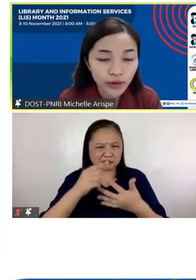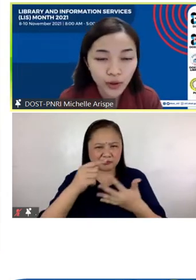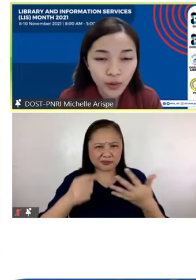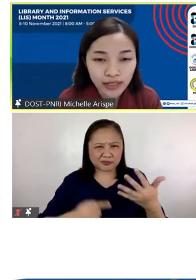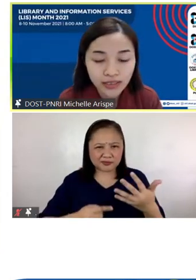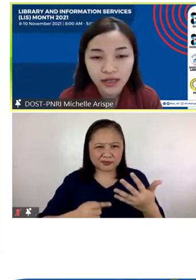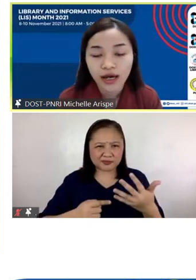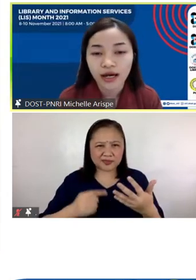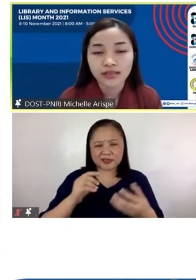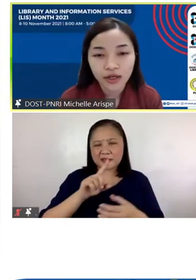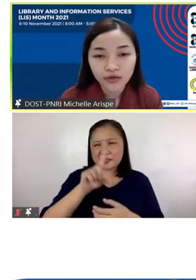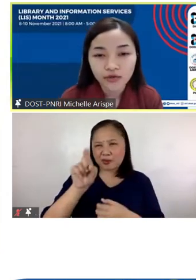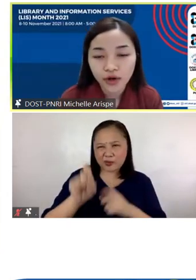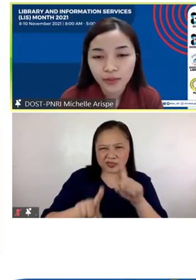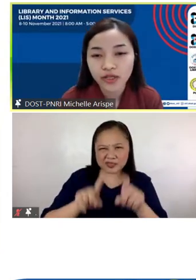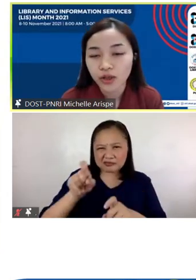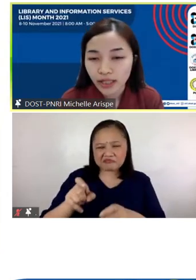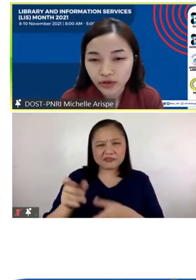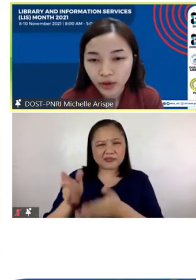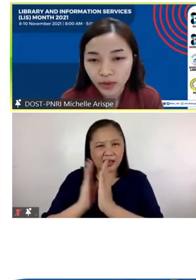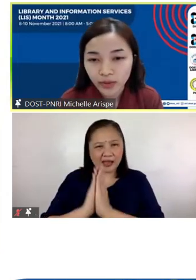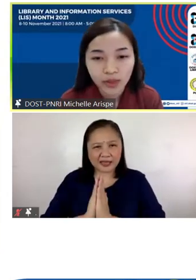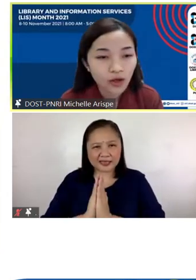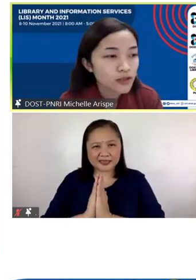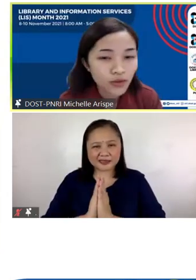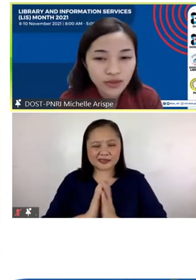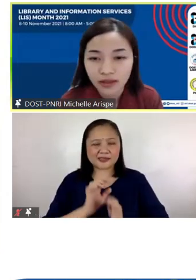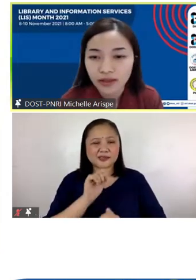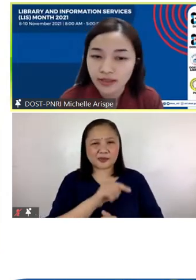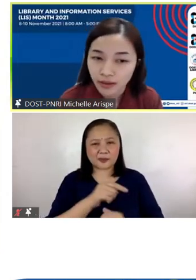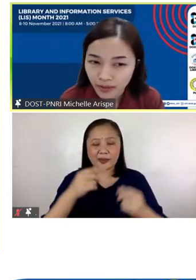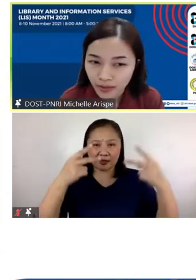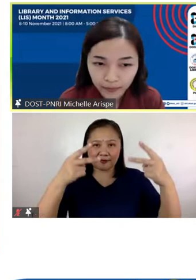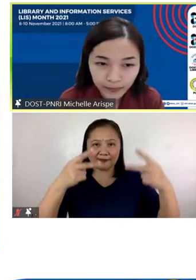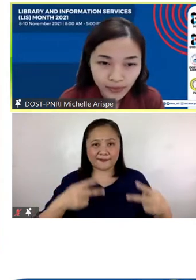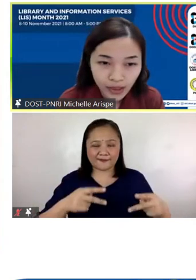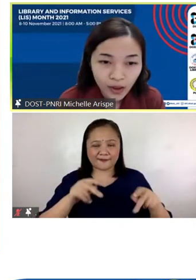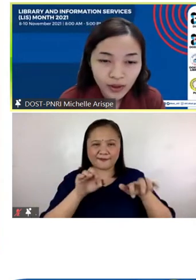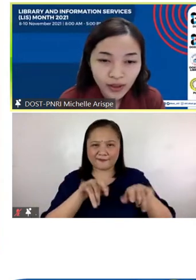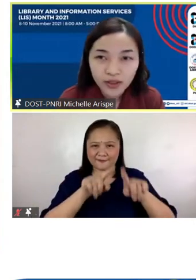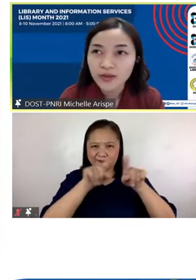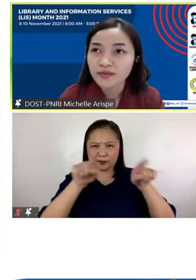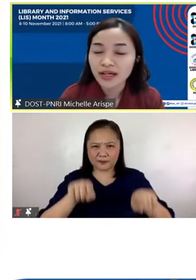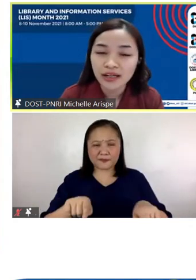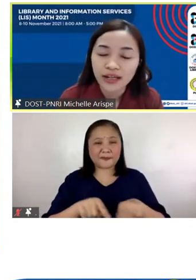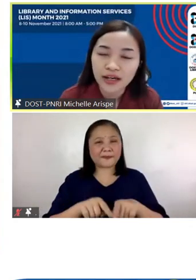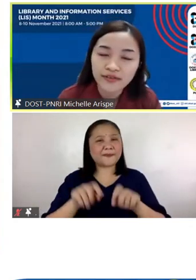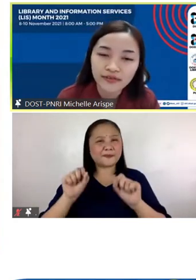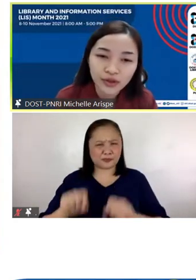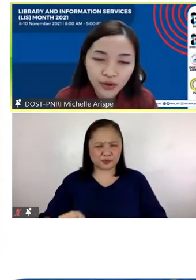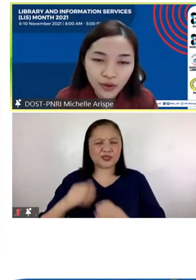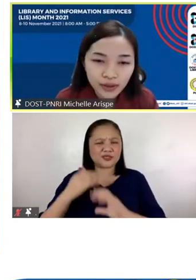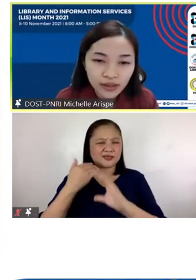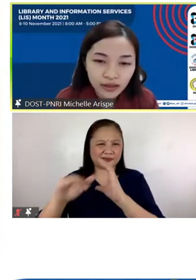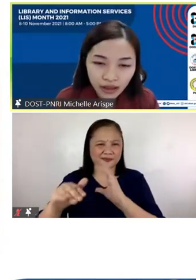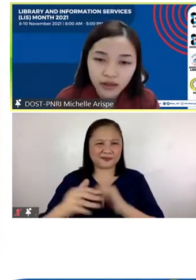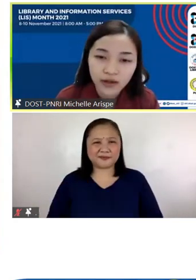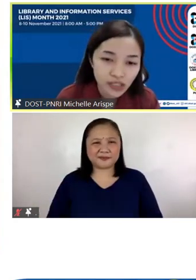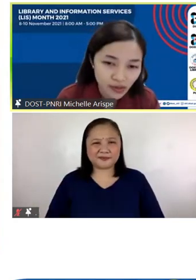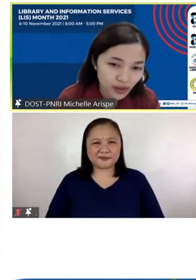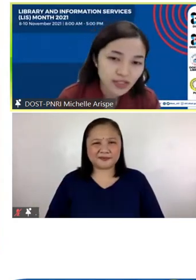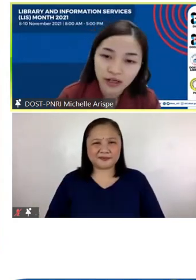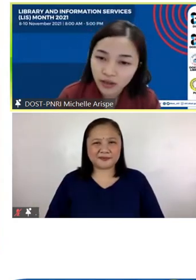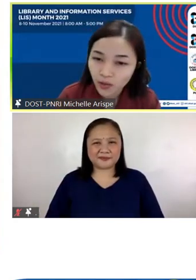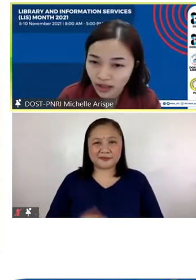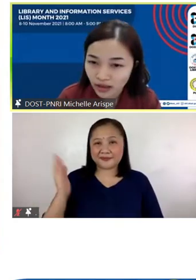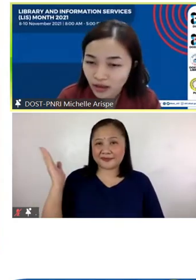inquiry or request. Aside from the online form, you may also send us an email. Huwag kayong mag-alala if you don't get